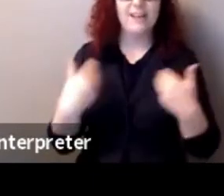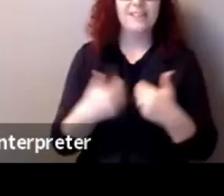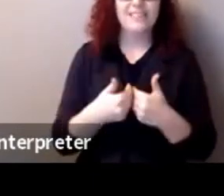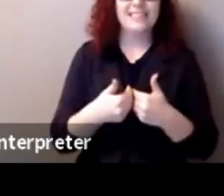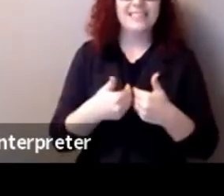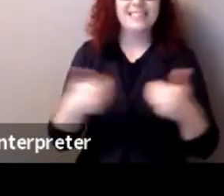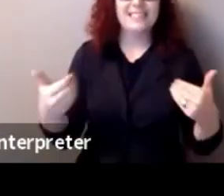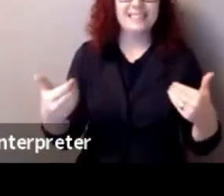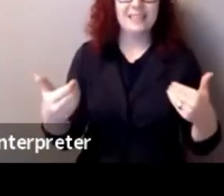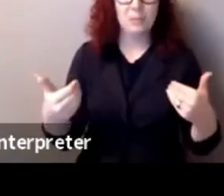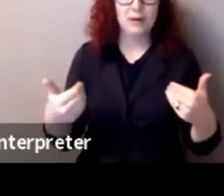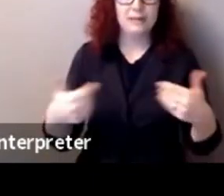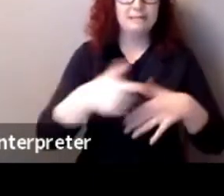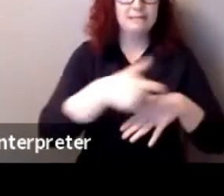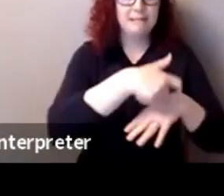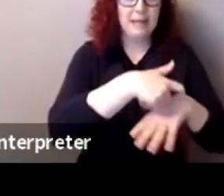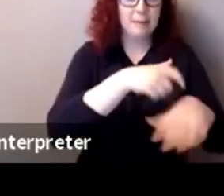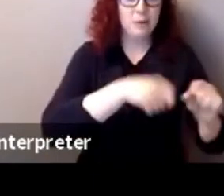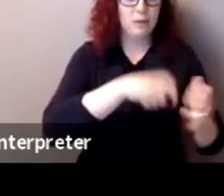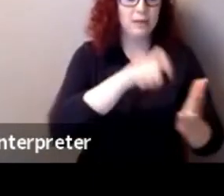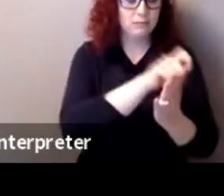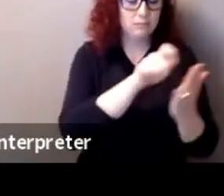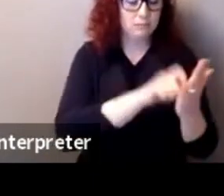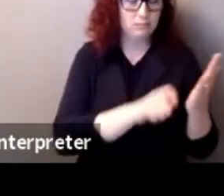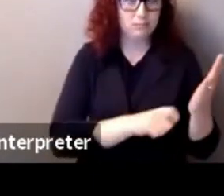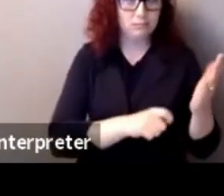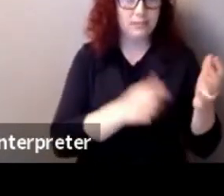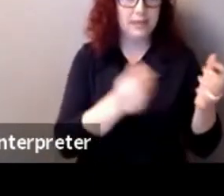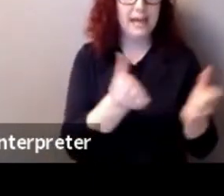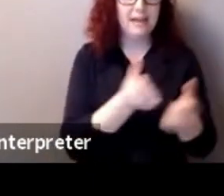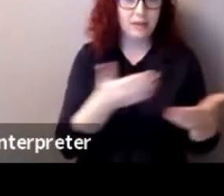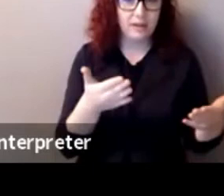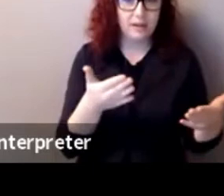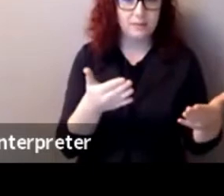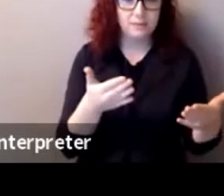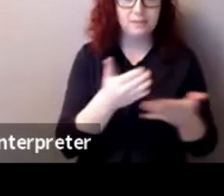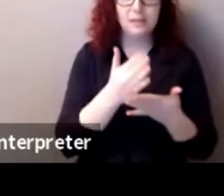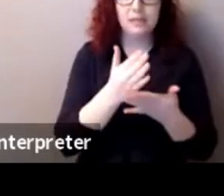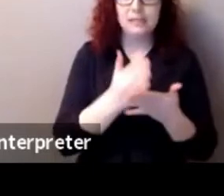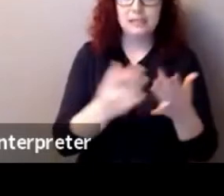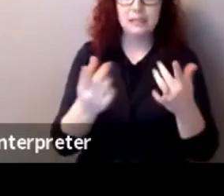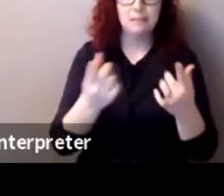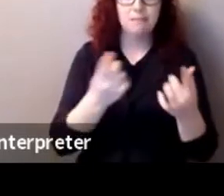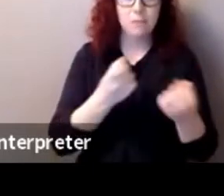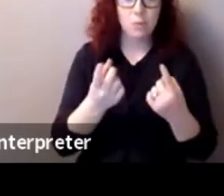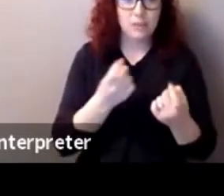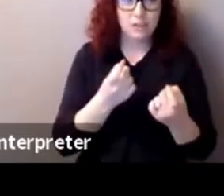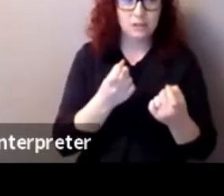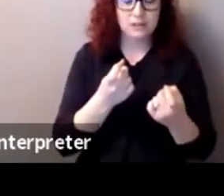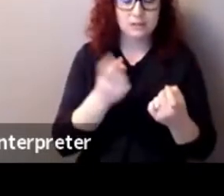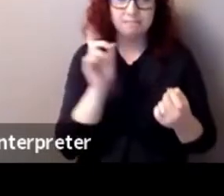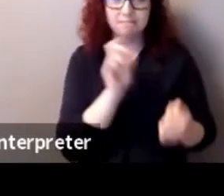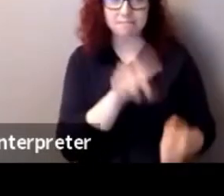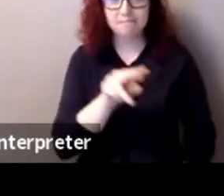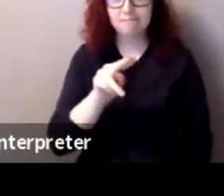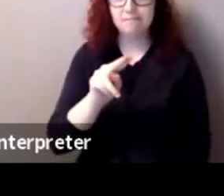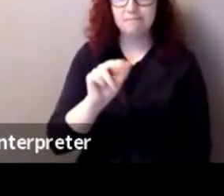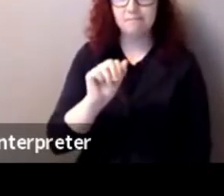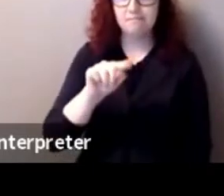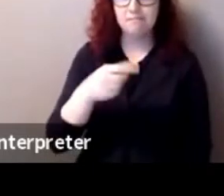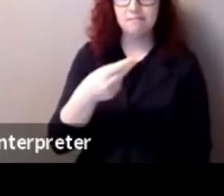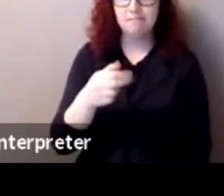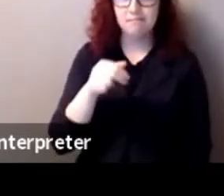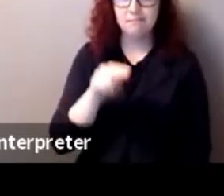where you're cataloging all of this stuff, right? So, you know, and I think some of the questions that were asked of Nathan today and during kind